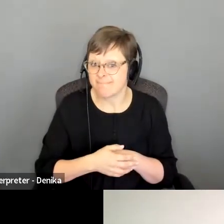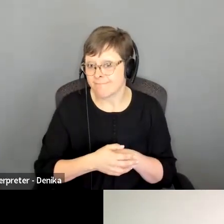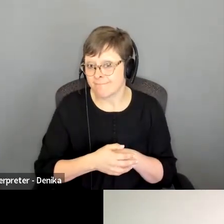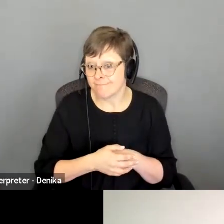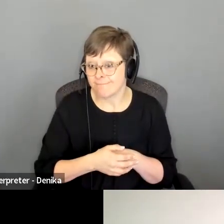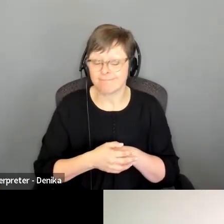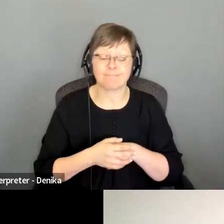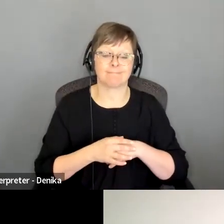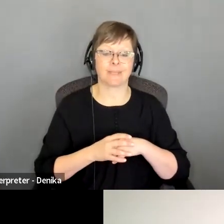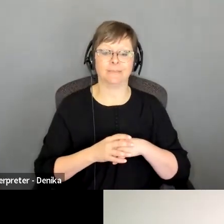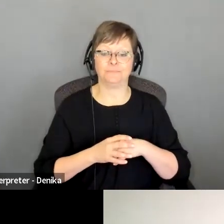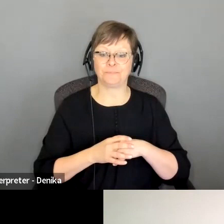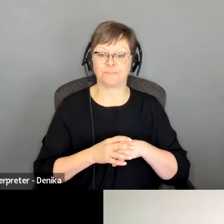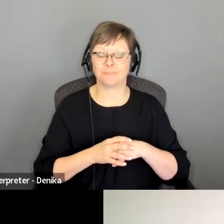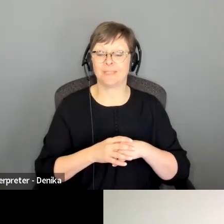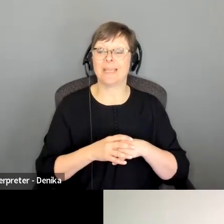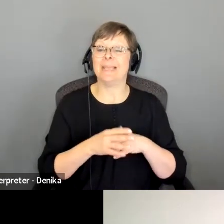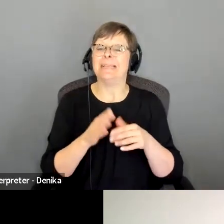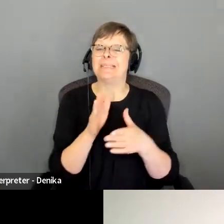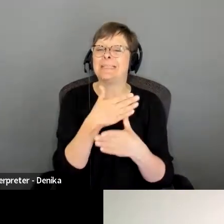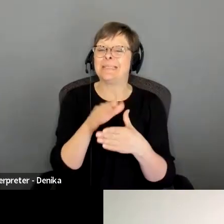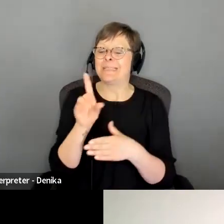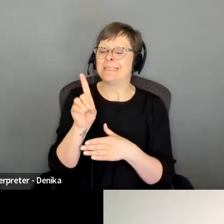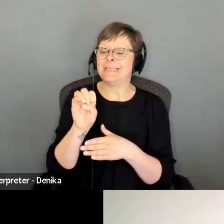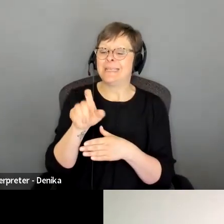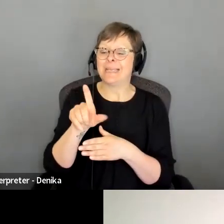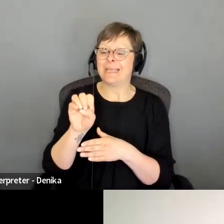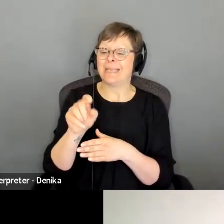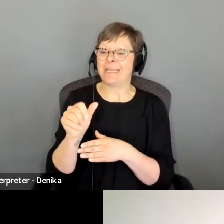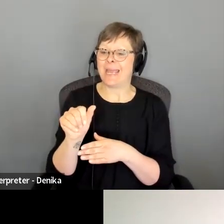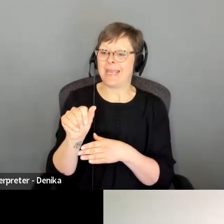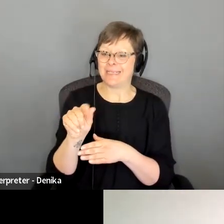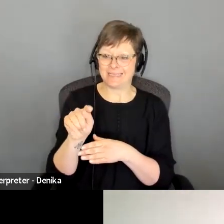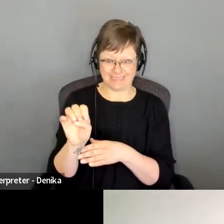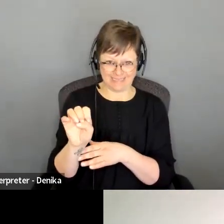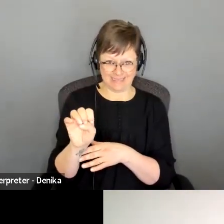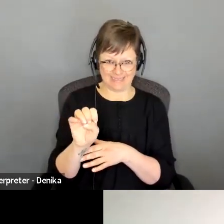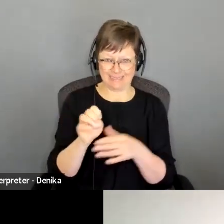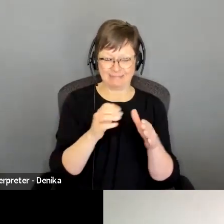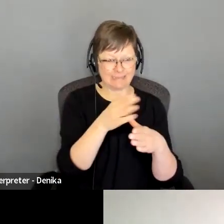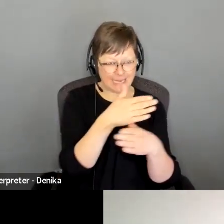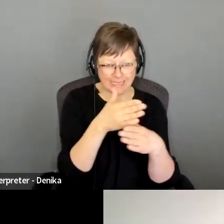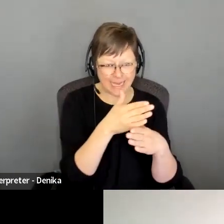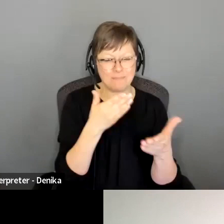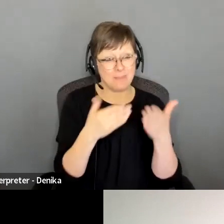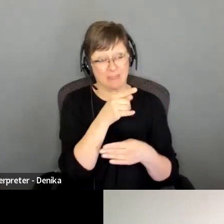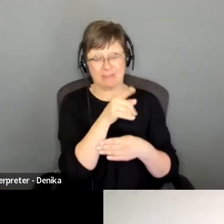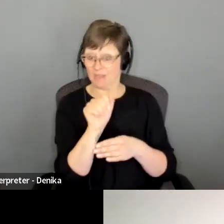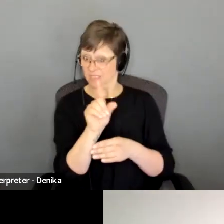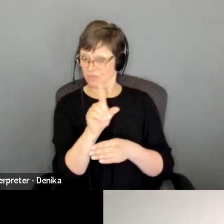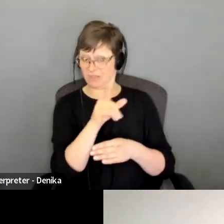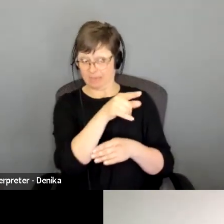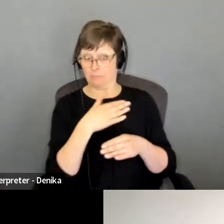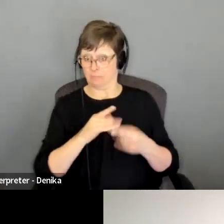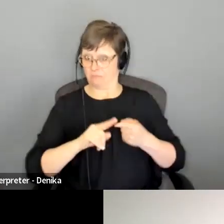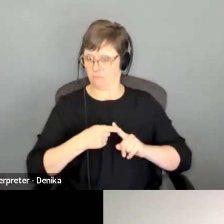that might be used. Delegation would be a kind of a key one too. Again, if you are someone who maybe the artistic director is your friend, but you